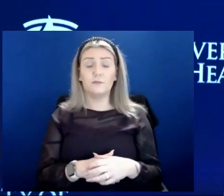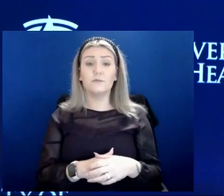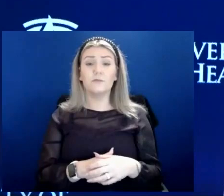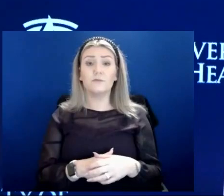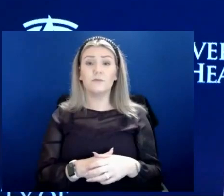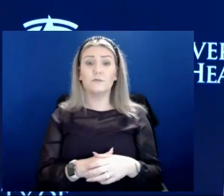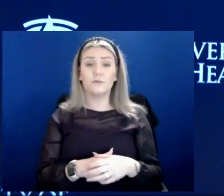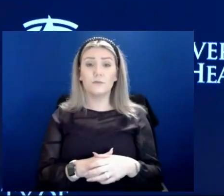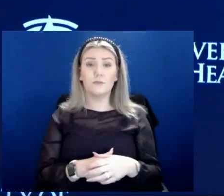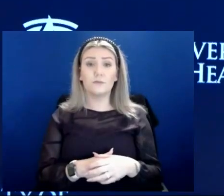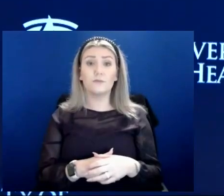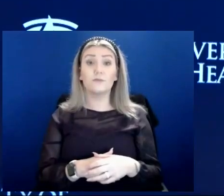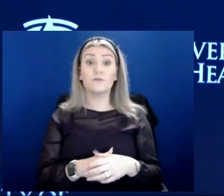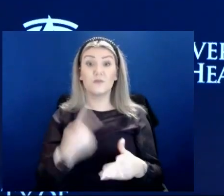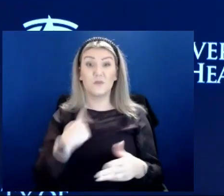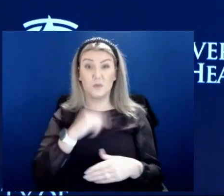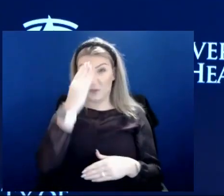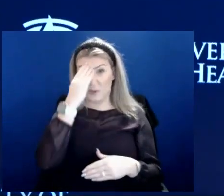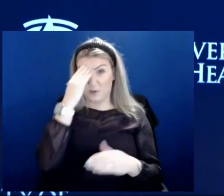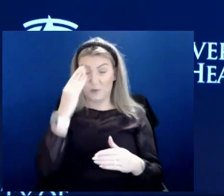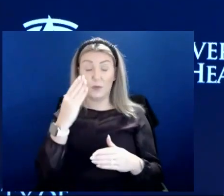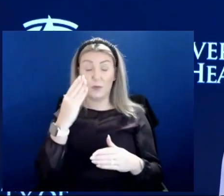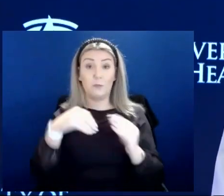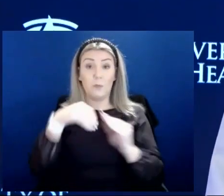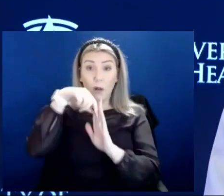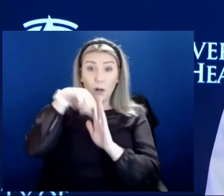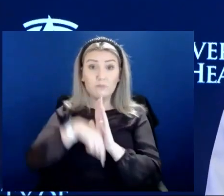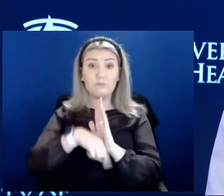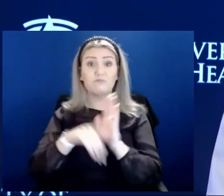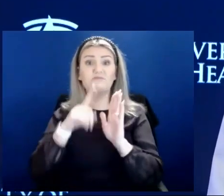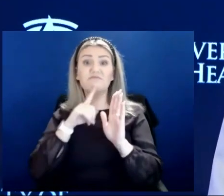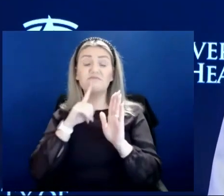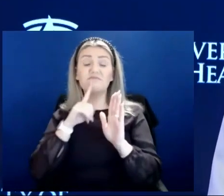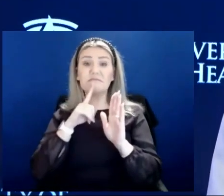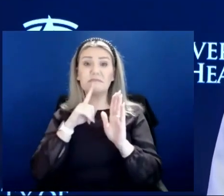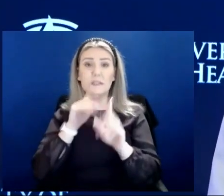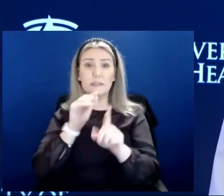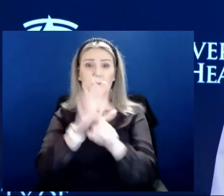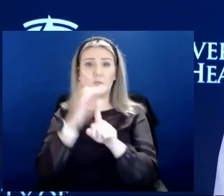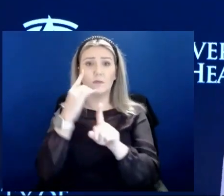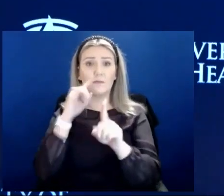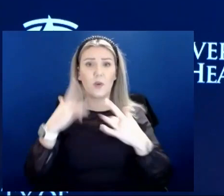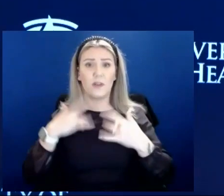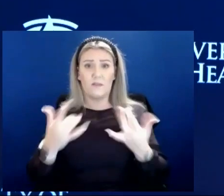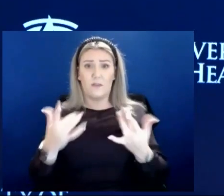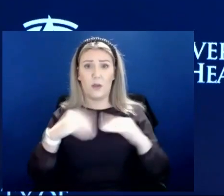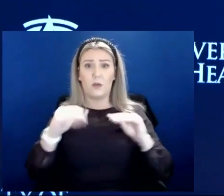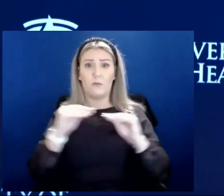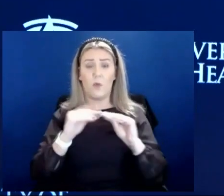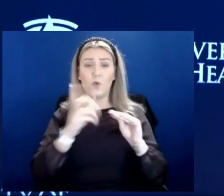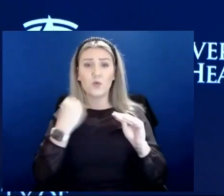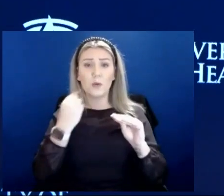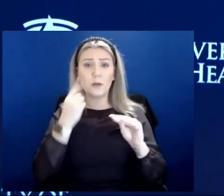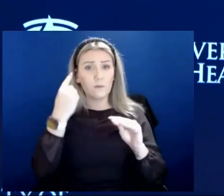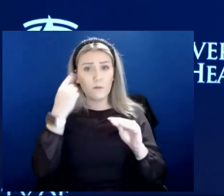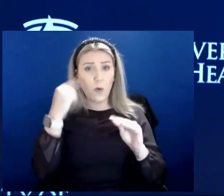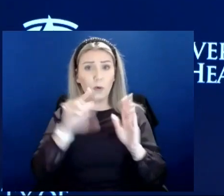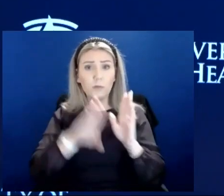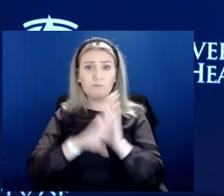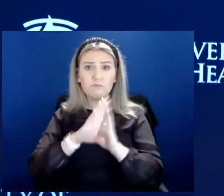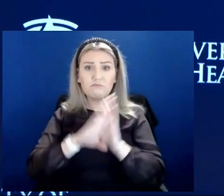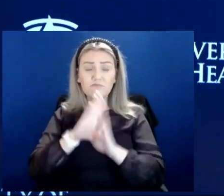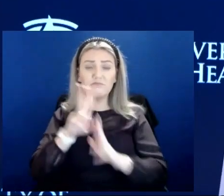more intensely we're exposed to an event, the more likely or the more at risk we are for developing a problematic